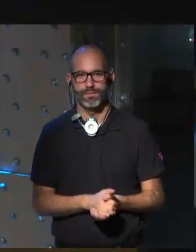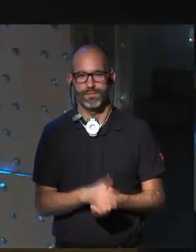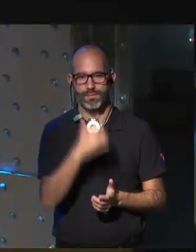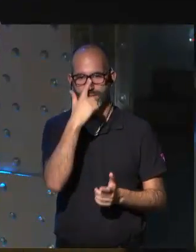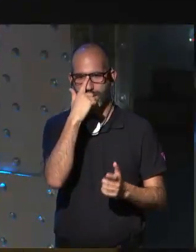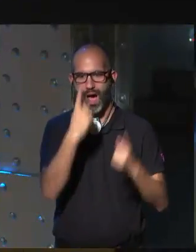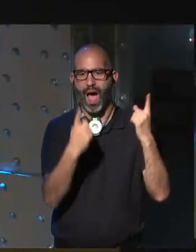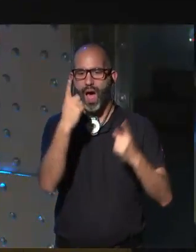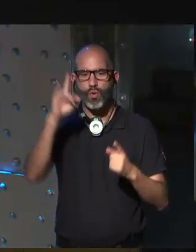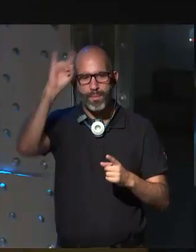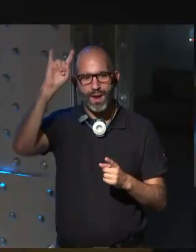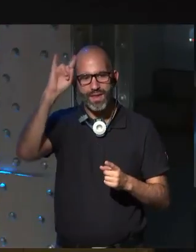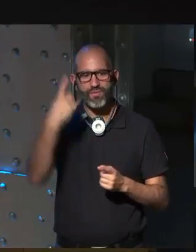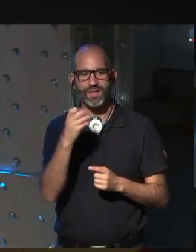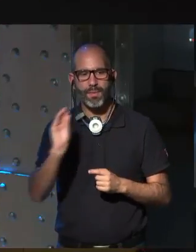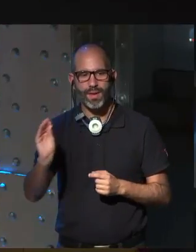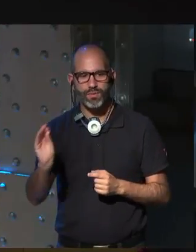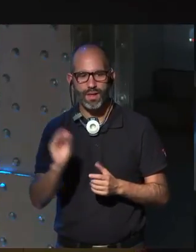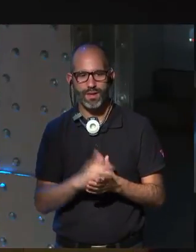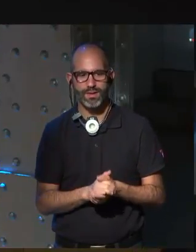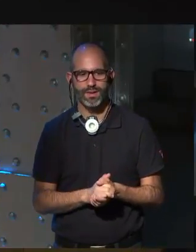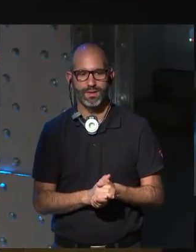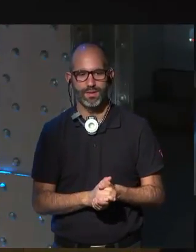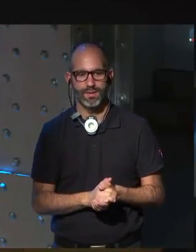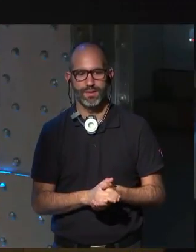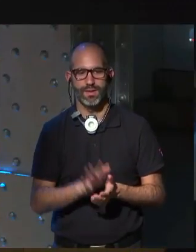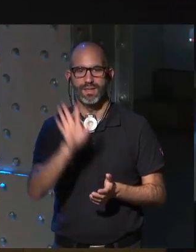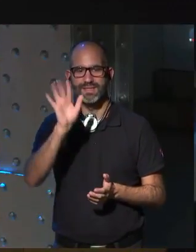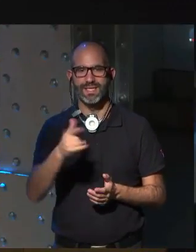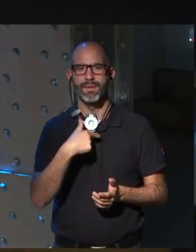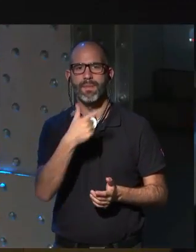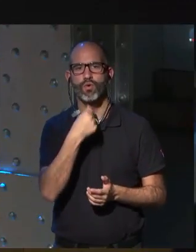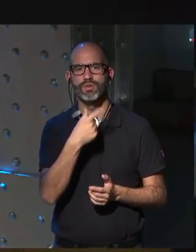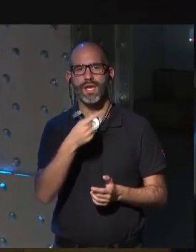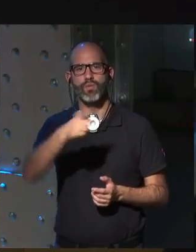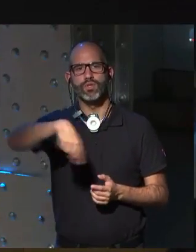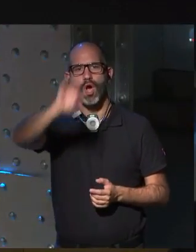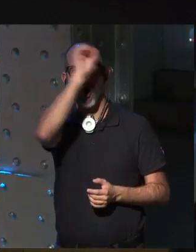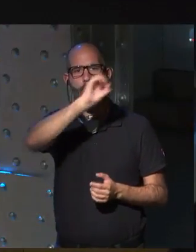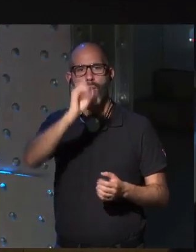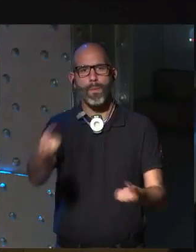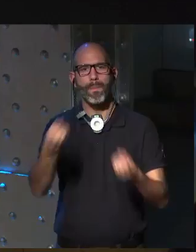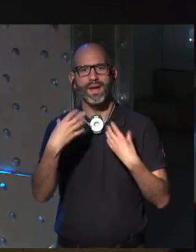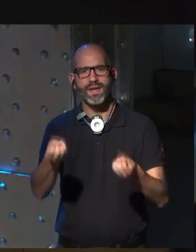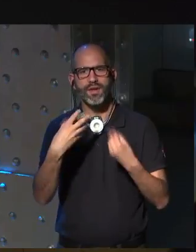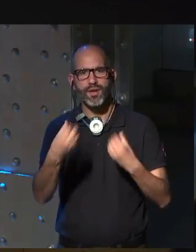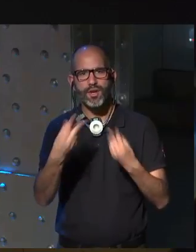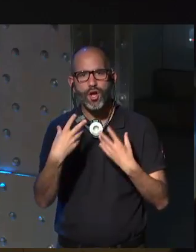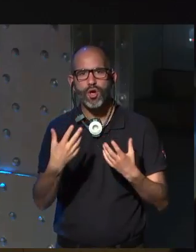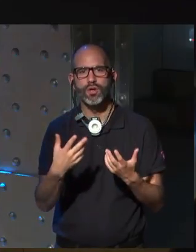I think there are some Martians that are willing to ask a question. Yes, I'd like to know your